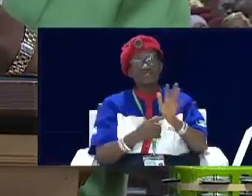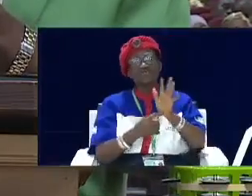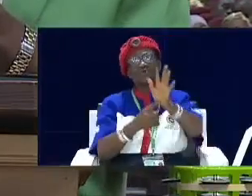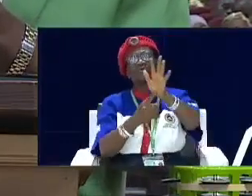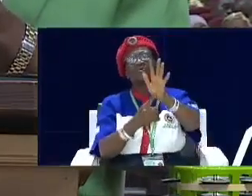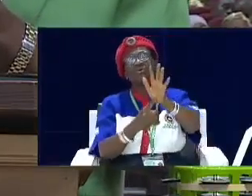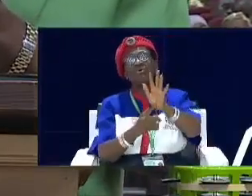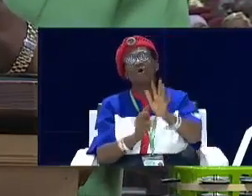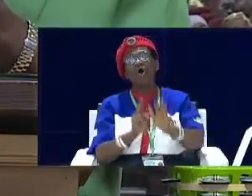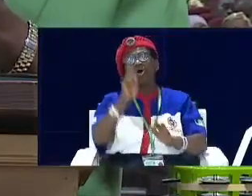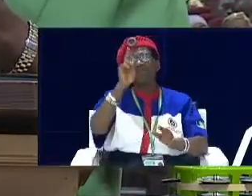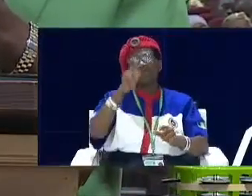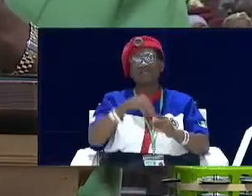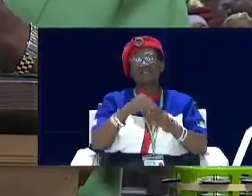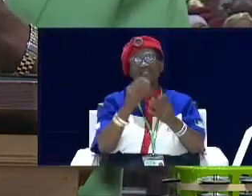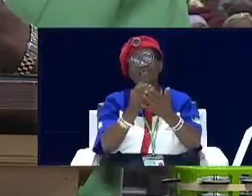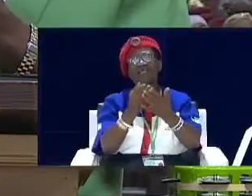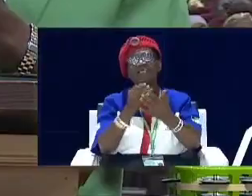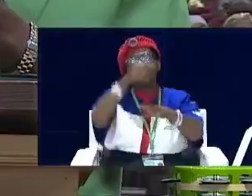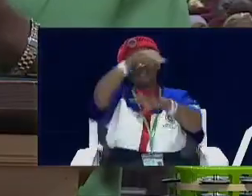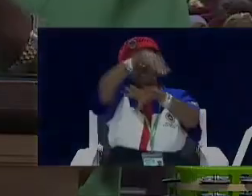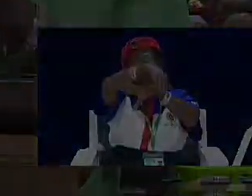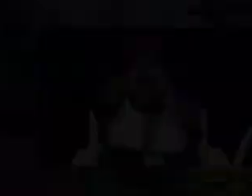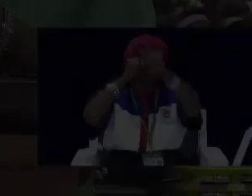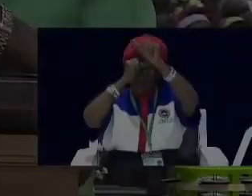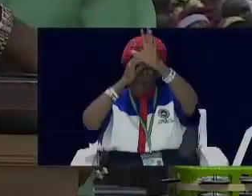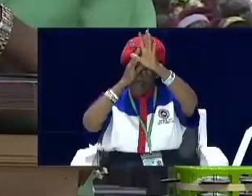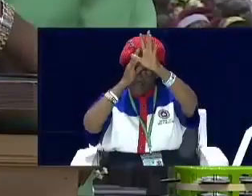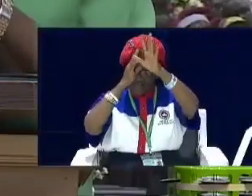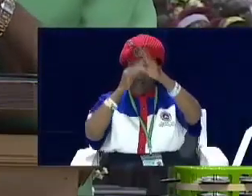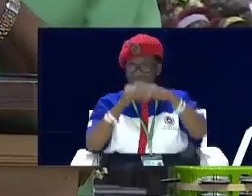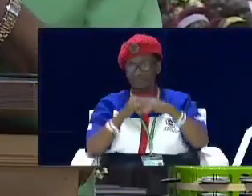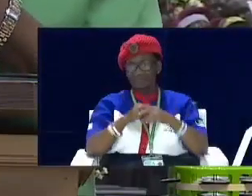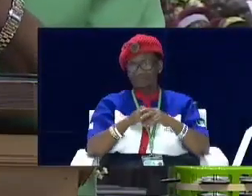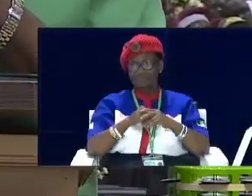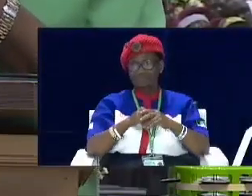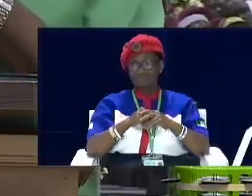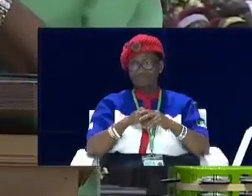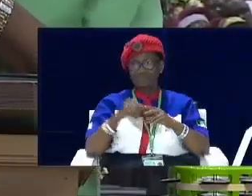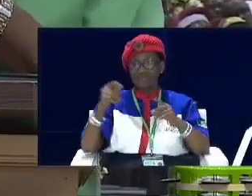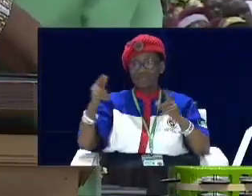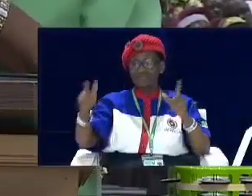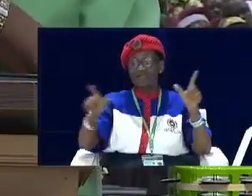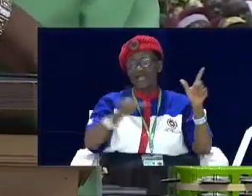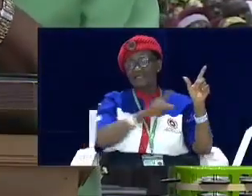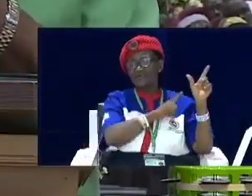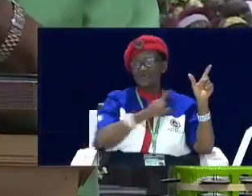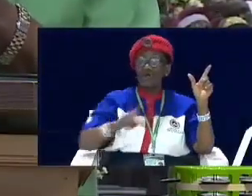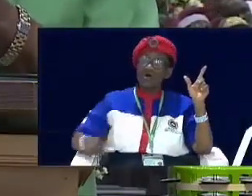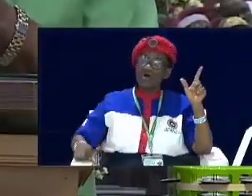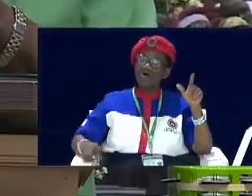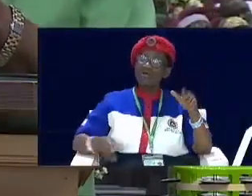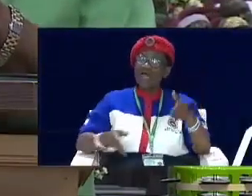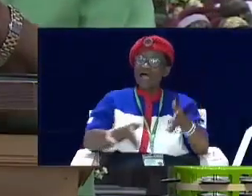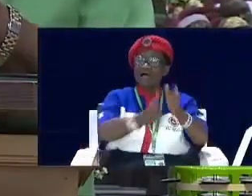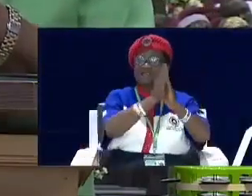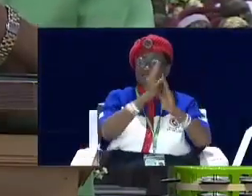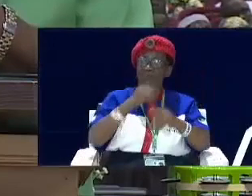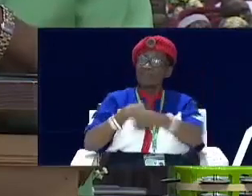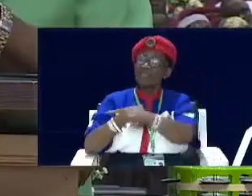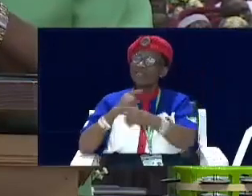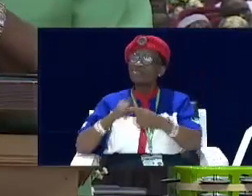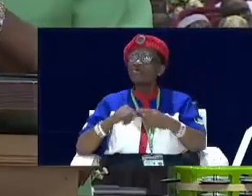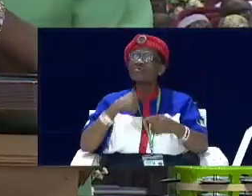bi fun o ale ni wa to de. Lord, help me to tell some specifically. Olorun ni kin so fun eyan kan ni